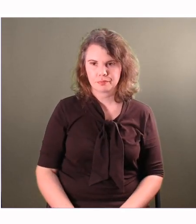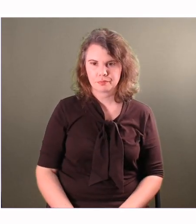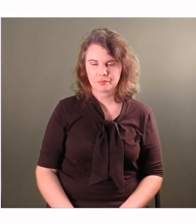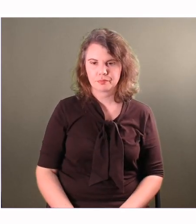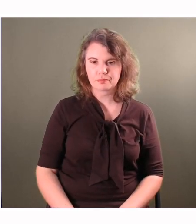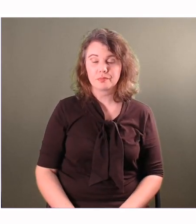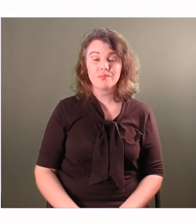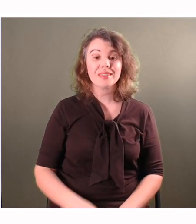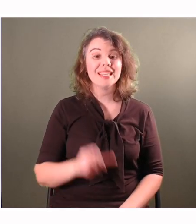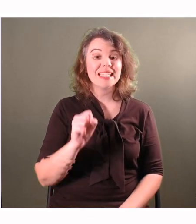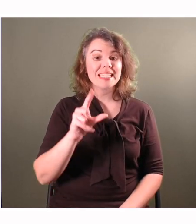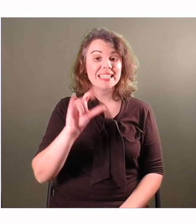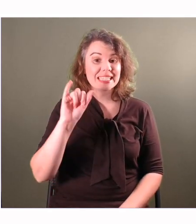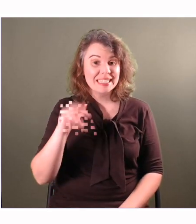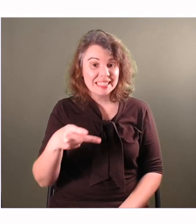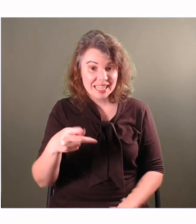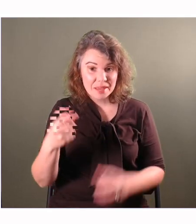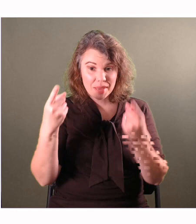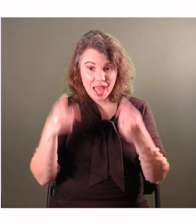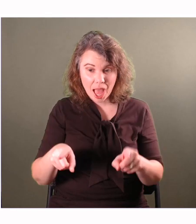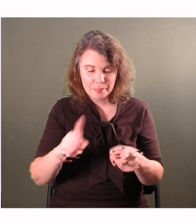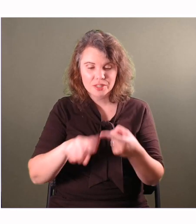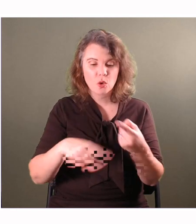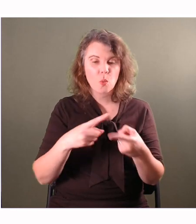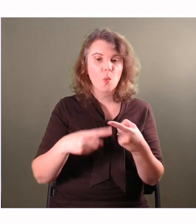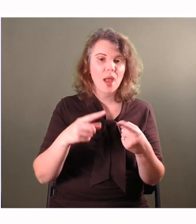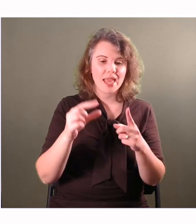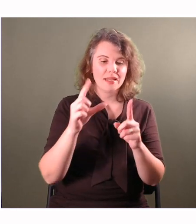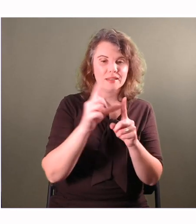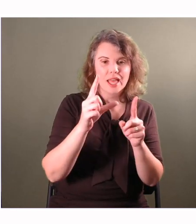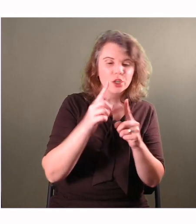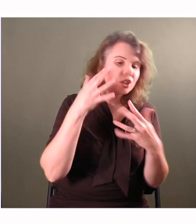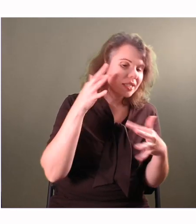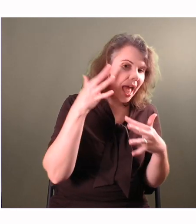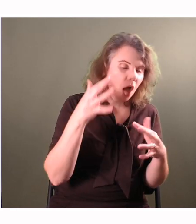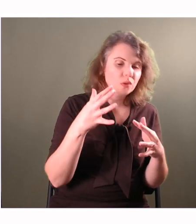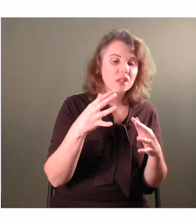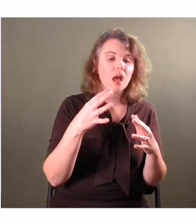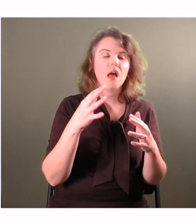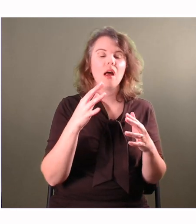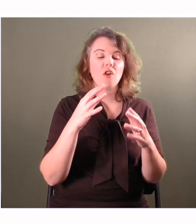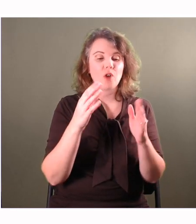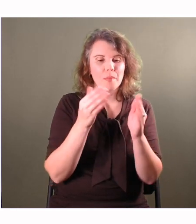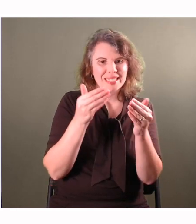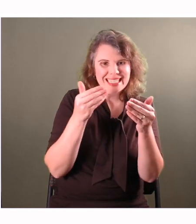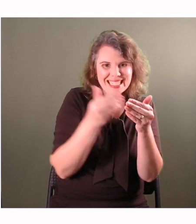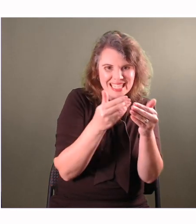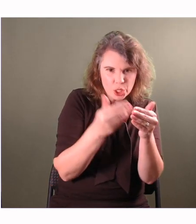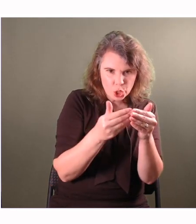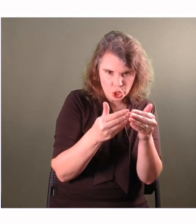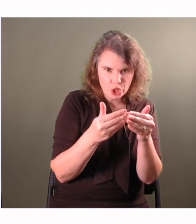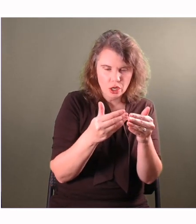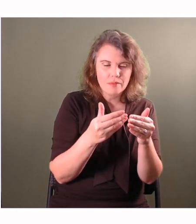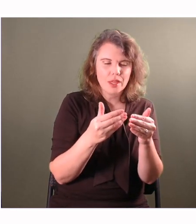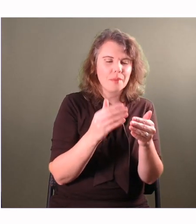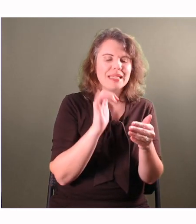syllable. And slips occur when phonemes from nearby syllables are mistakenly